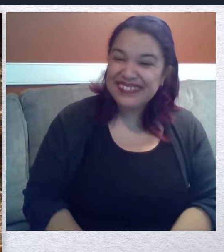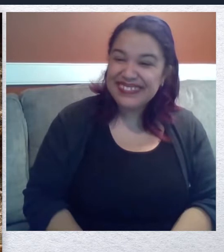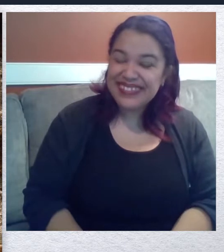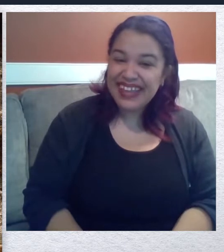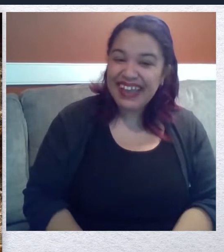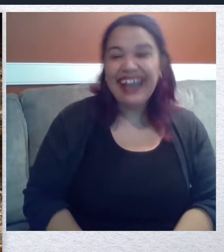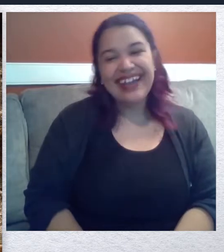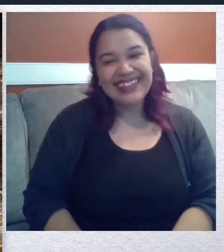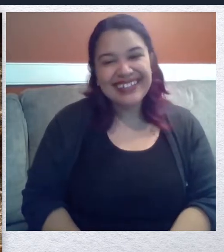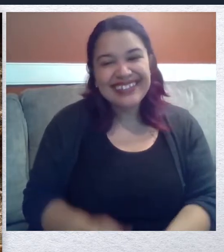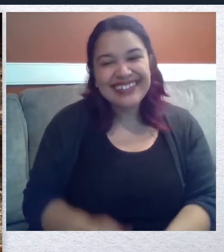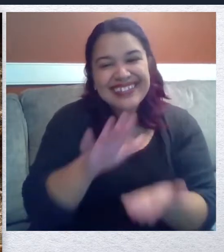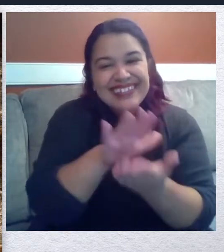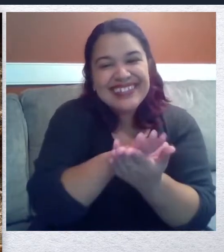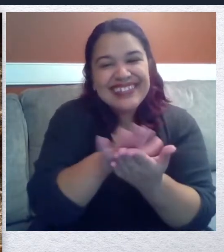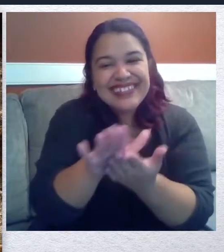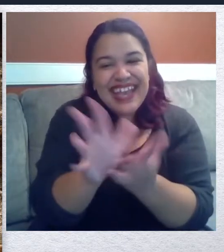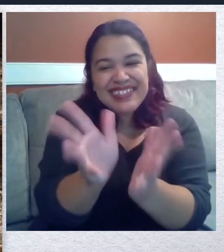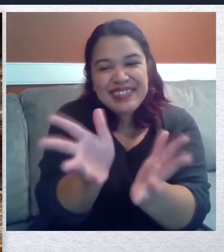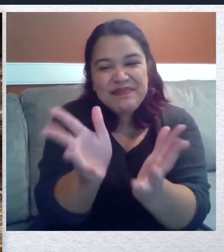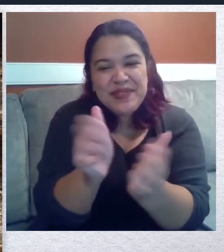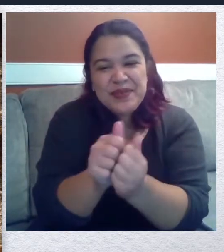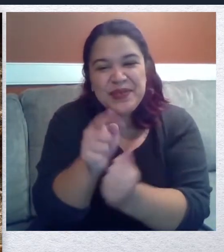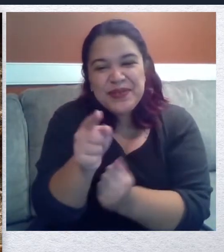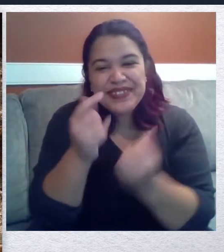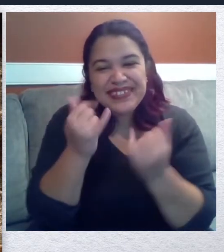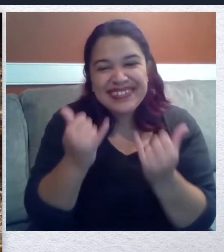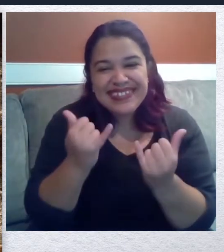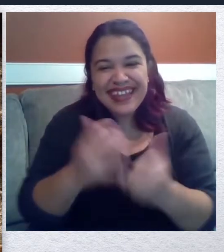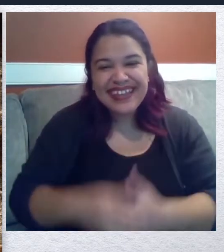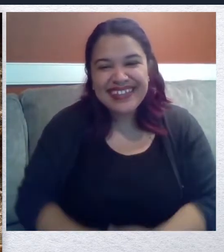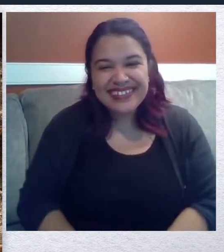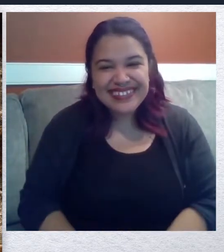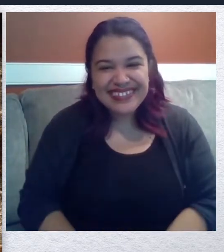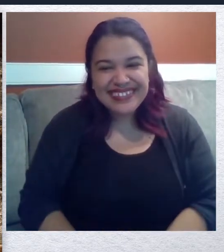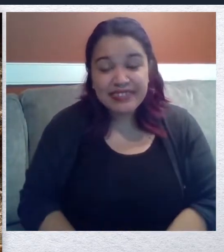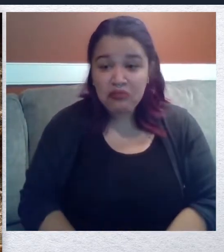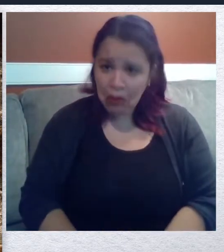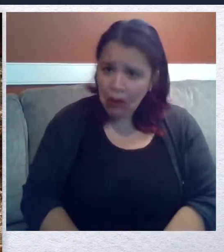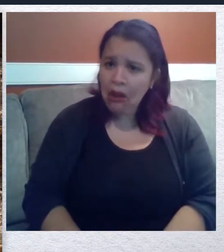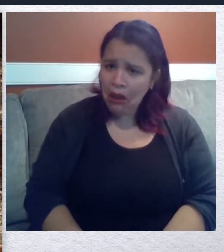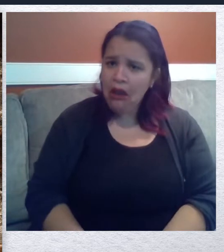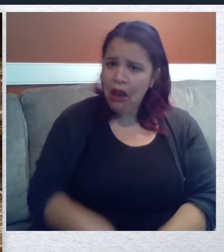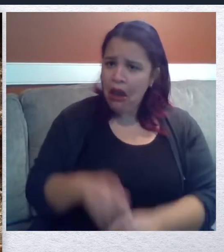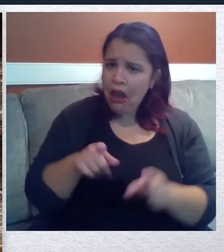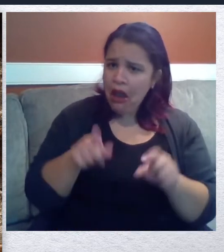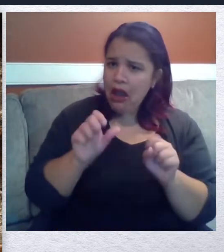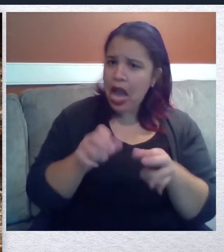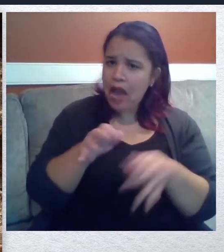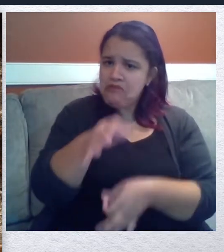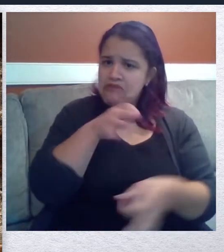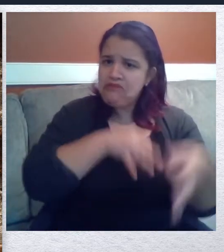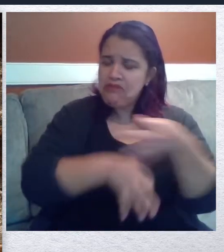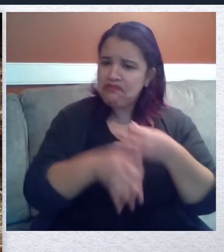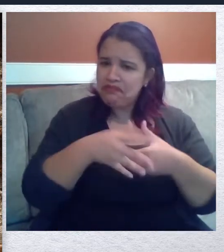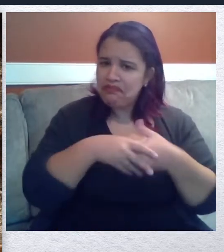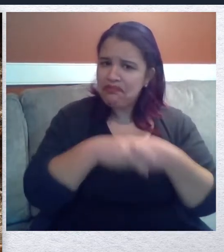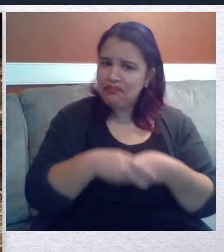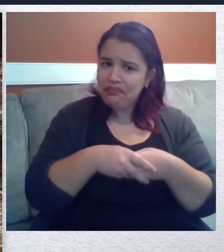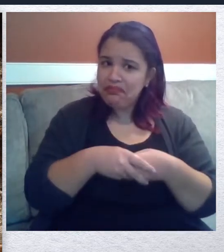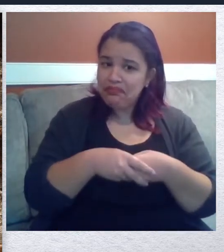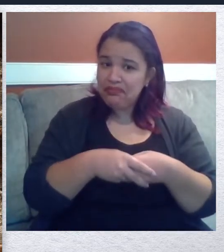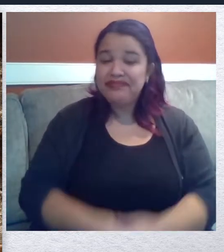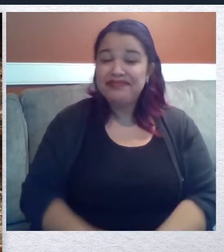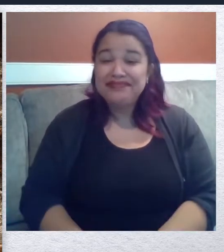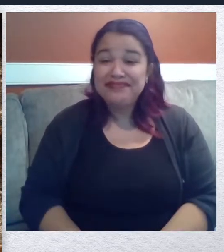like, "It's nice to speak with you today." Also, in a virtual environment, you will still want to be